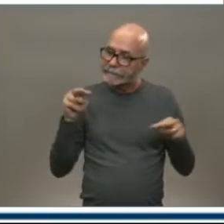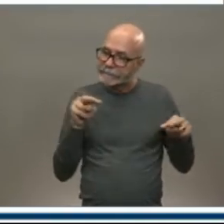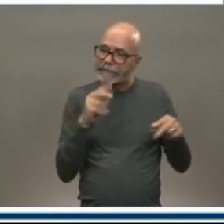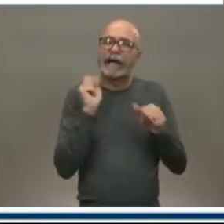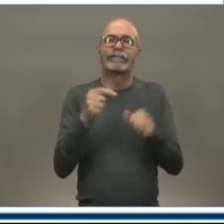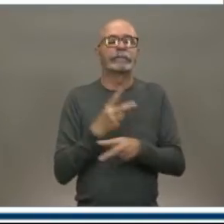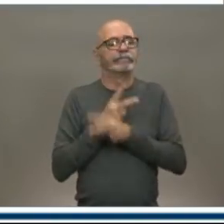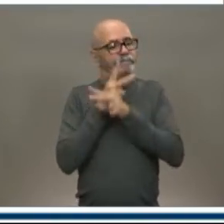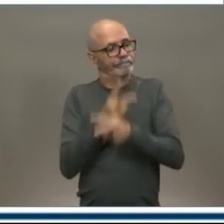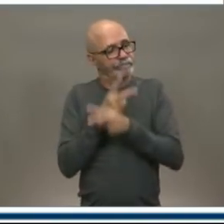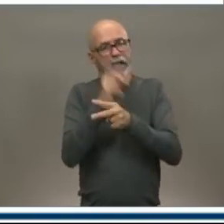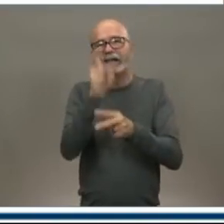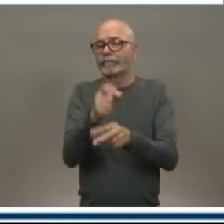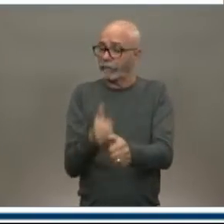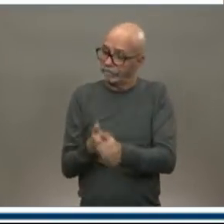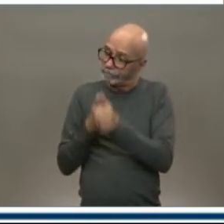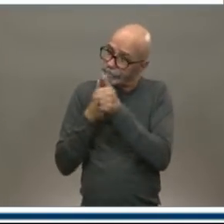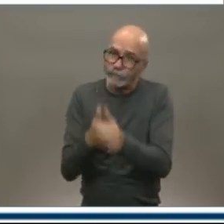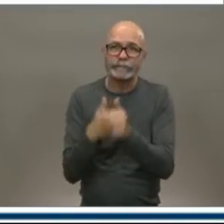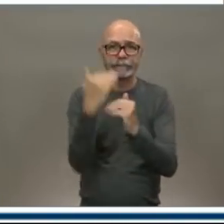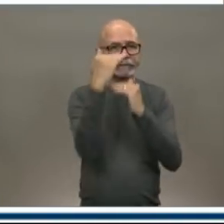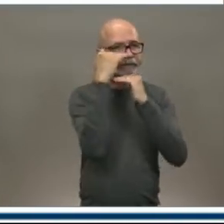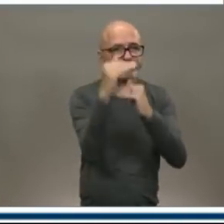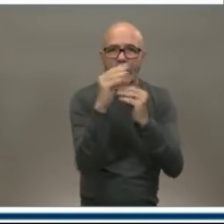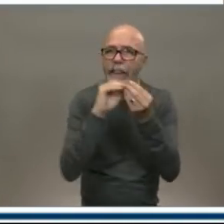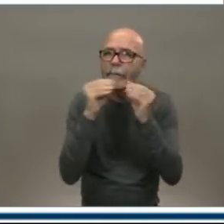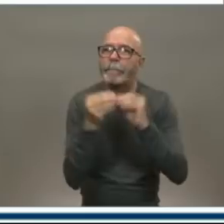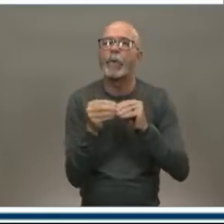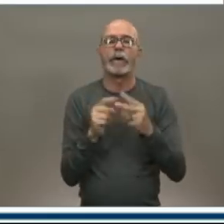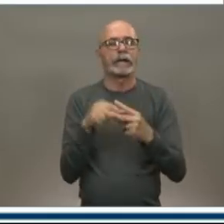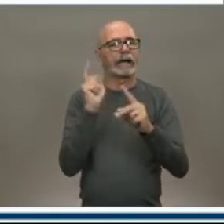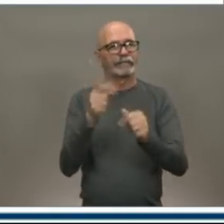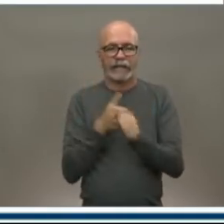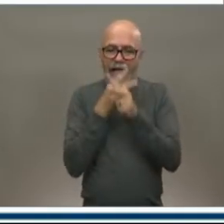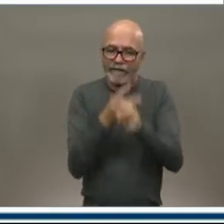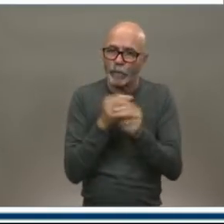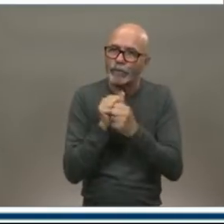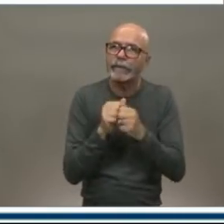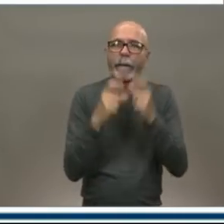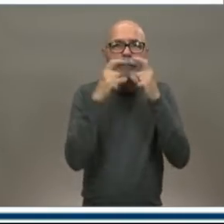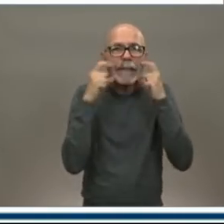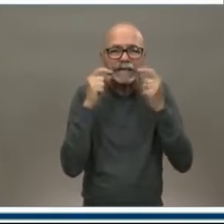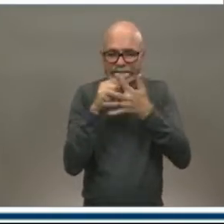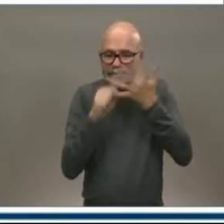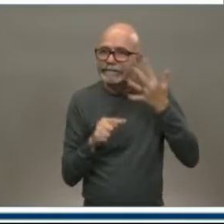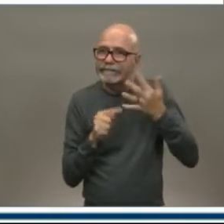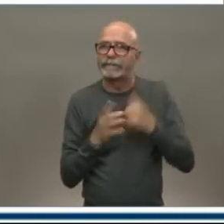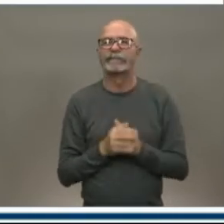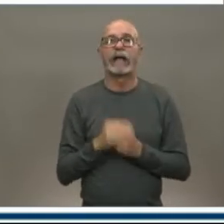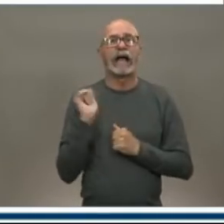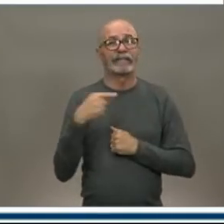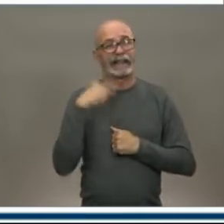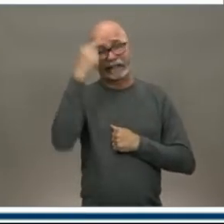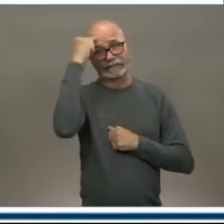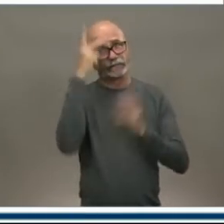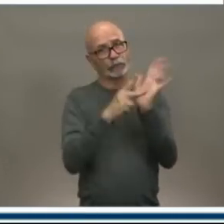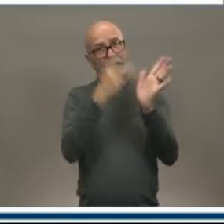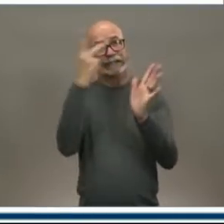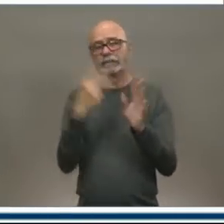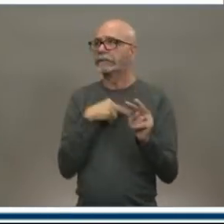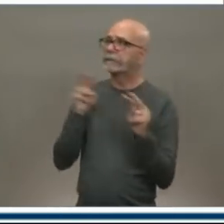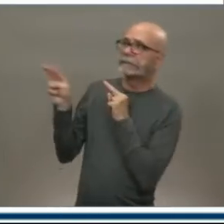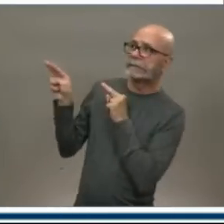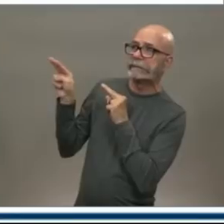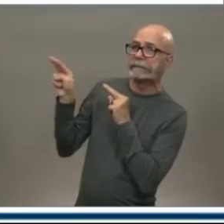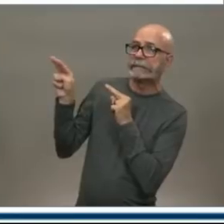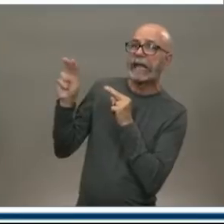follow. But we need to think about, compare ourselves and look around. Unlike in many other parts of the world and